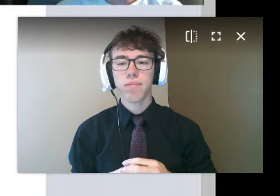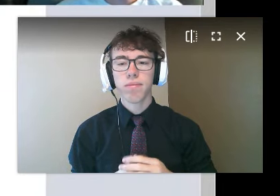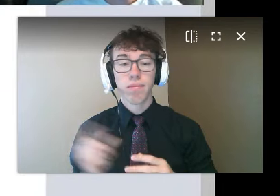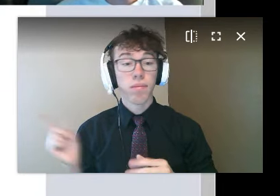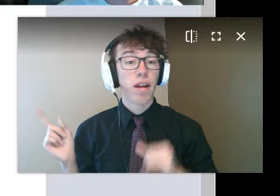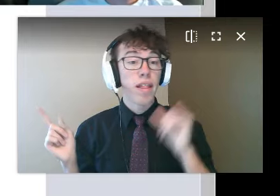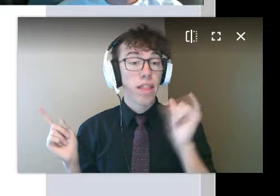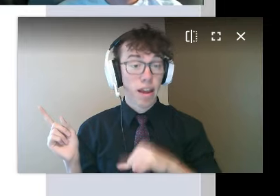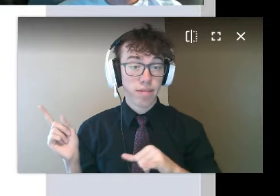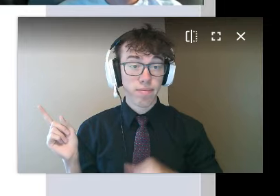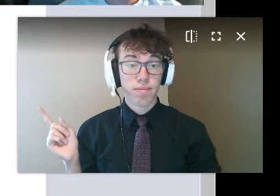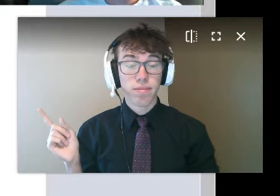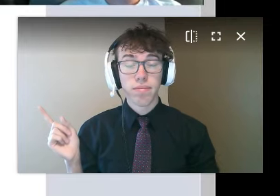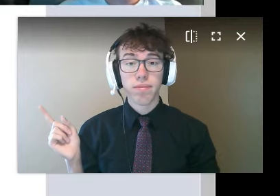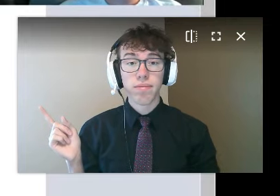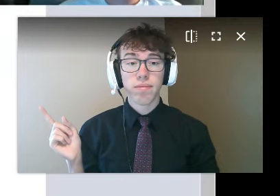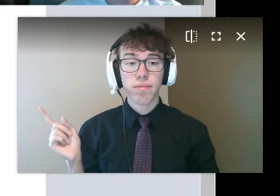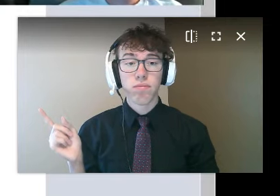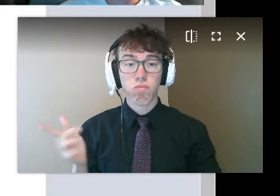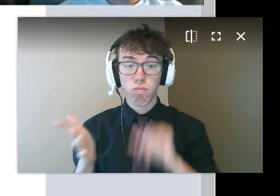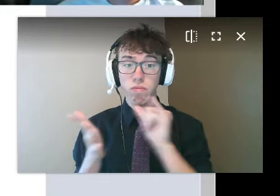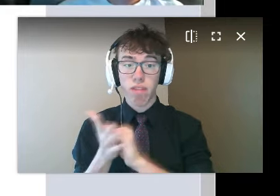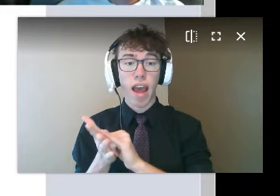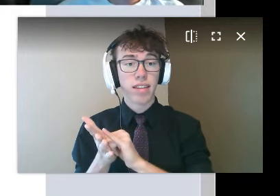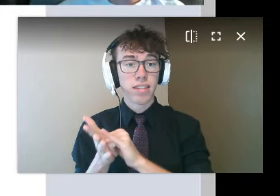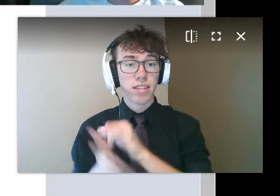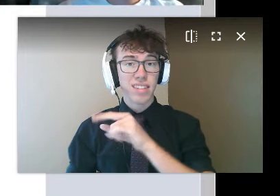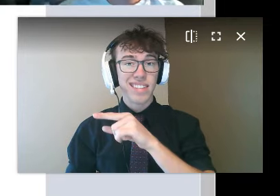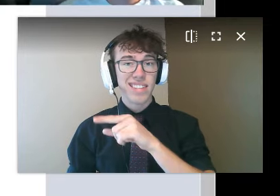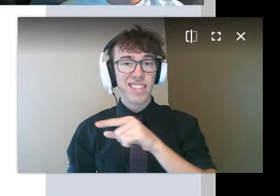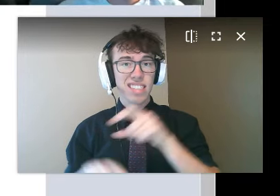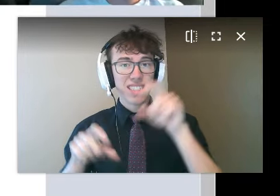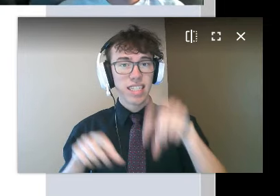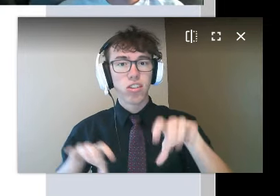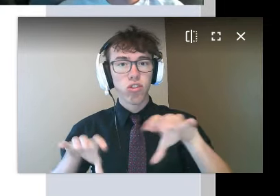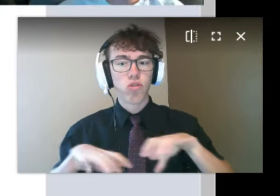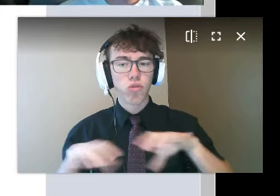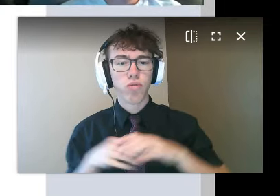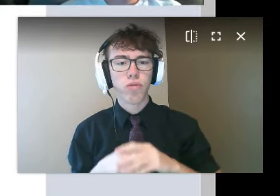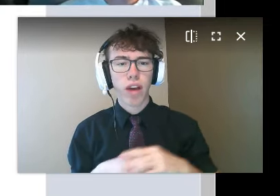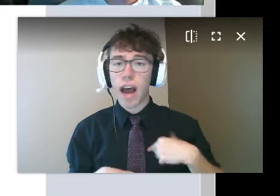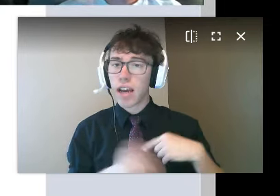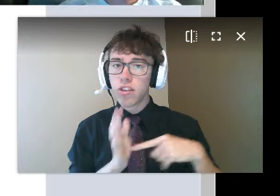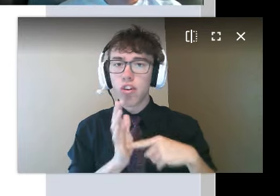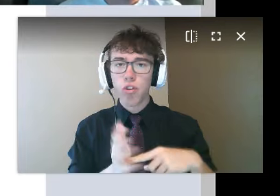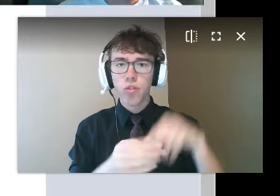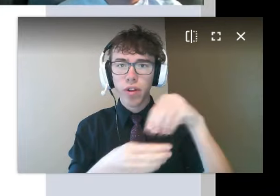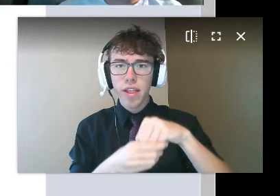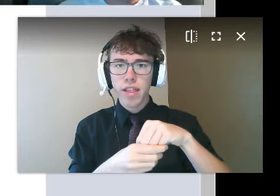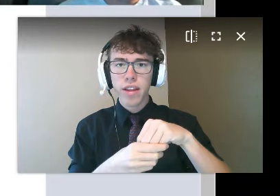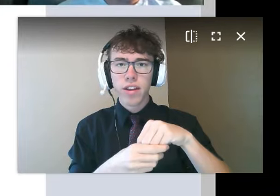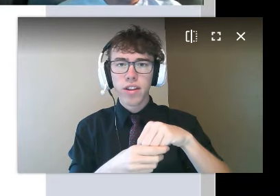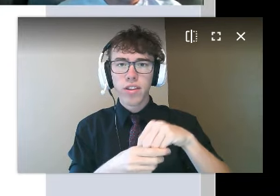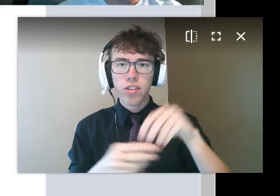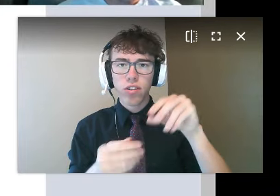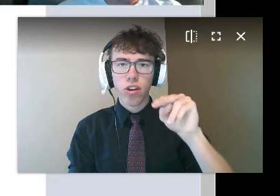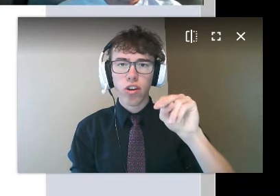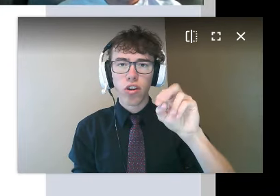that we worked on. Okay. So just like I just showed you in the notes,